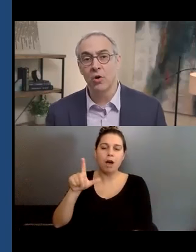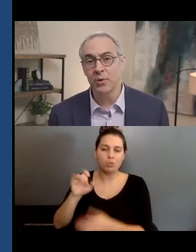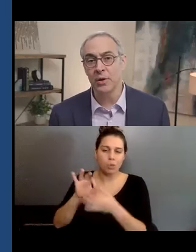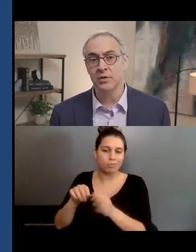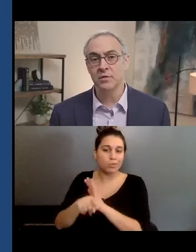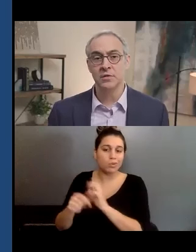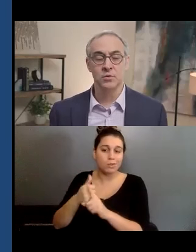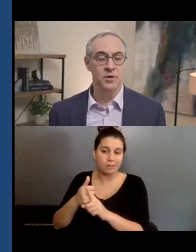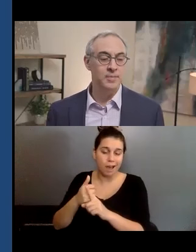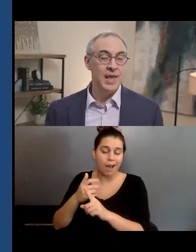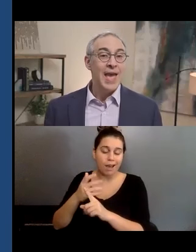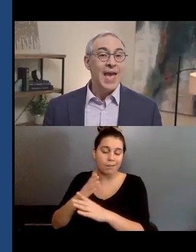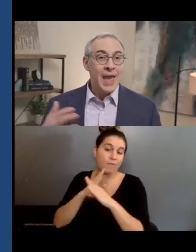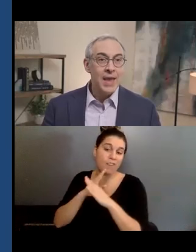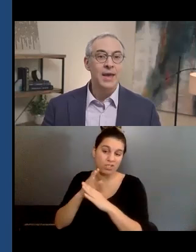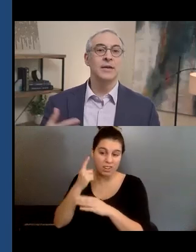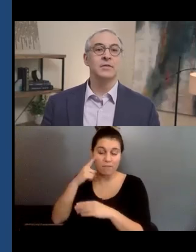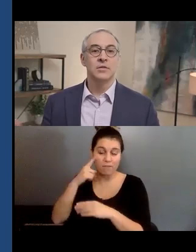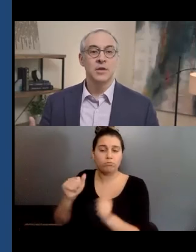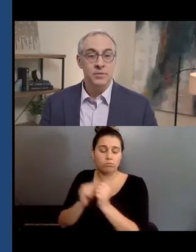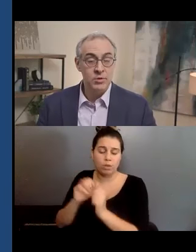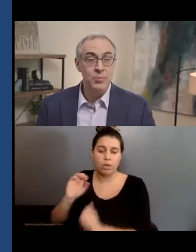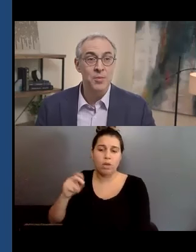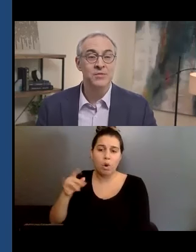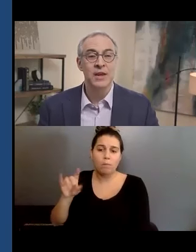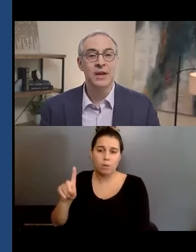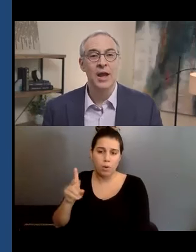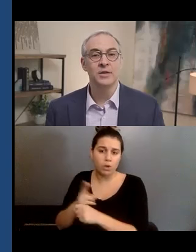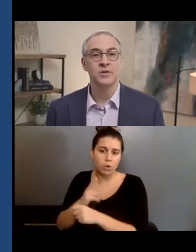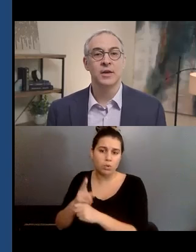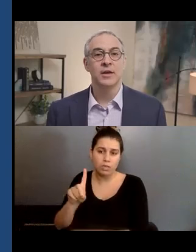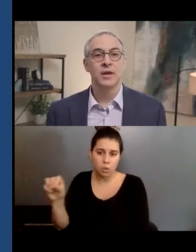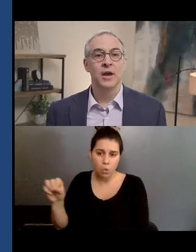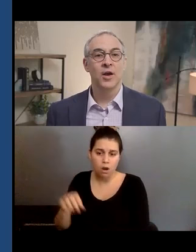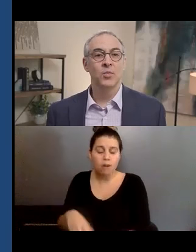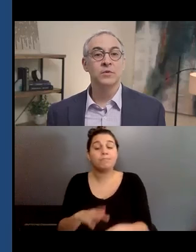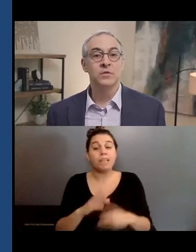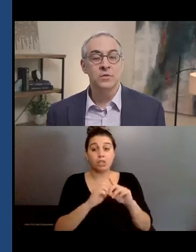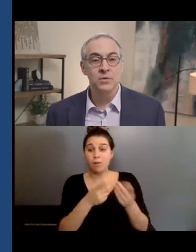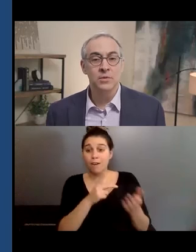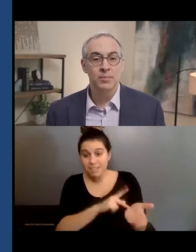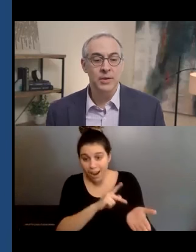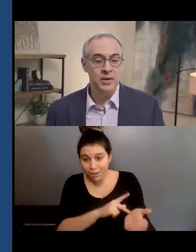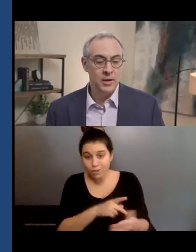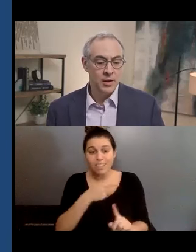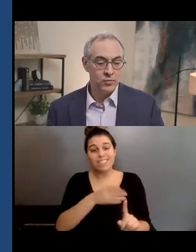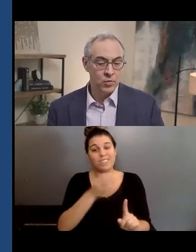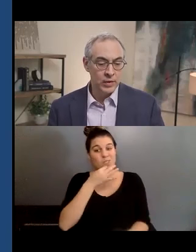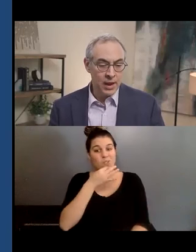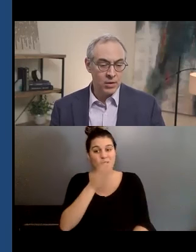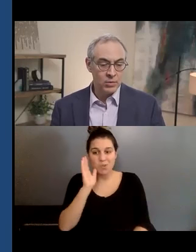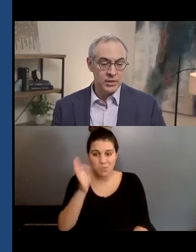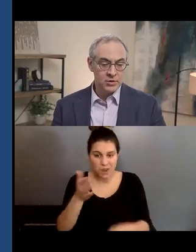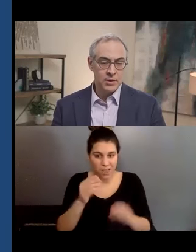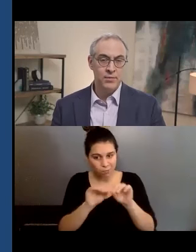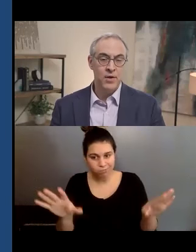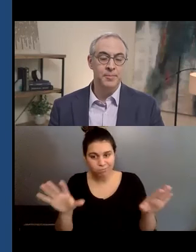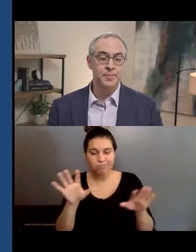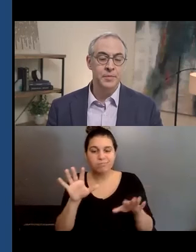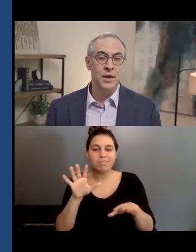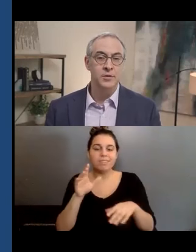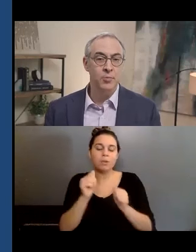with opioid use disorder. And the Department of Psychiatry will soon be rolling out, with